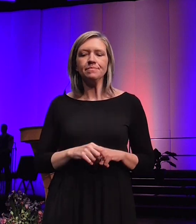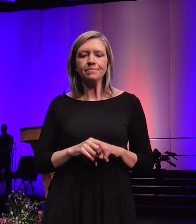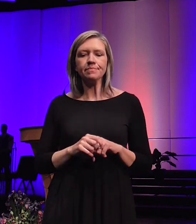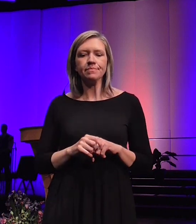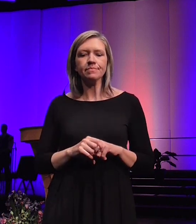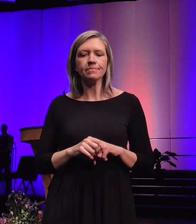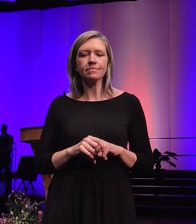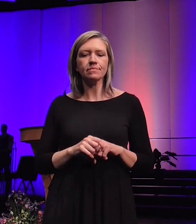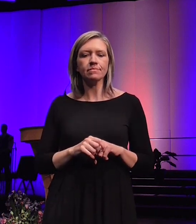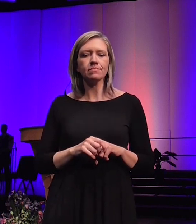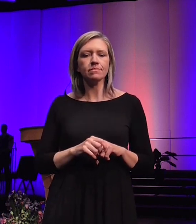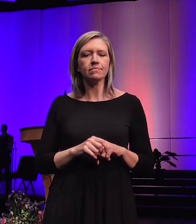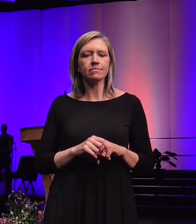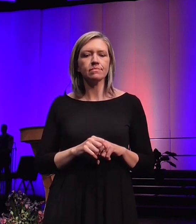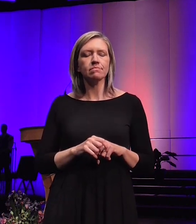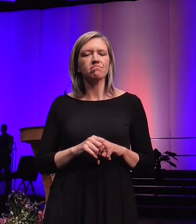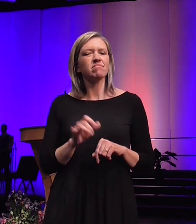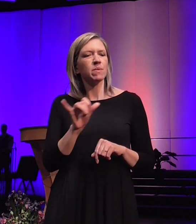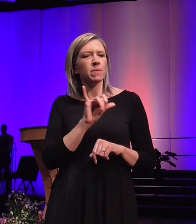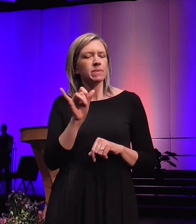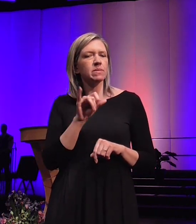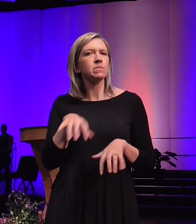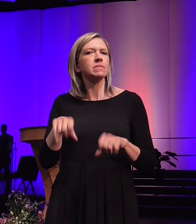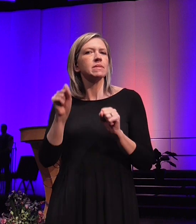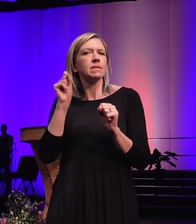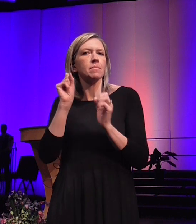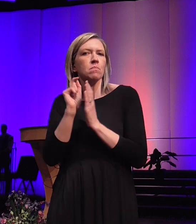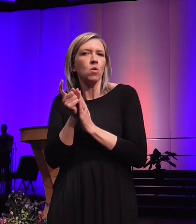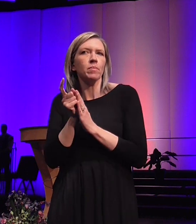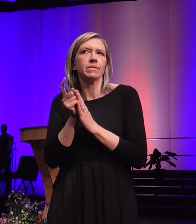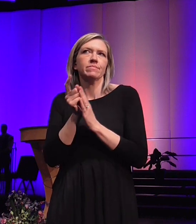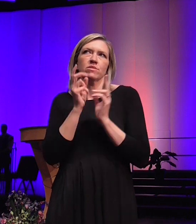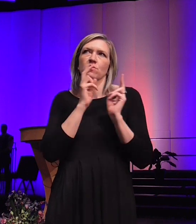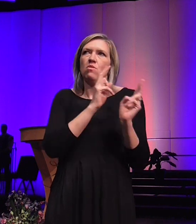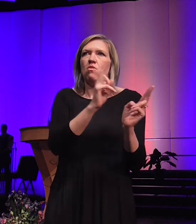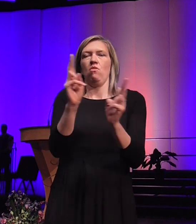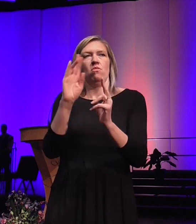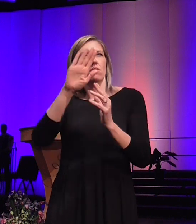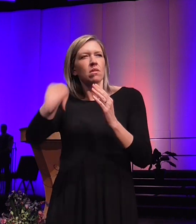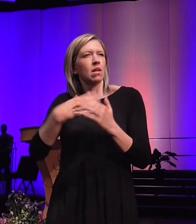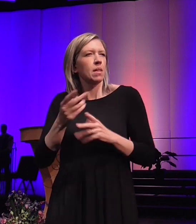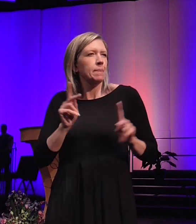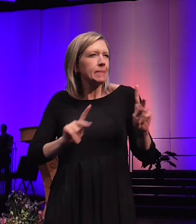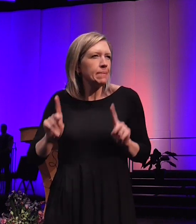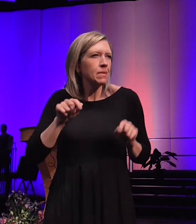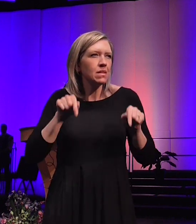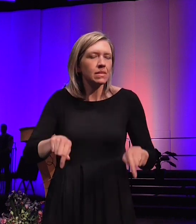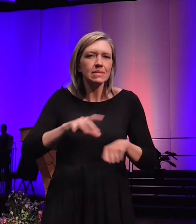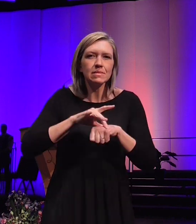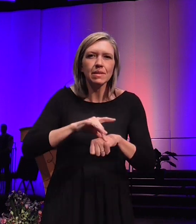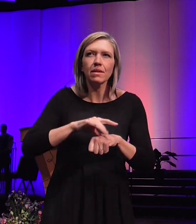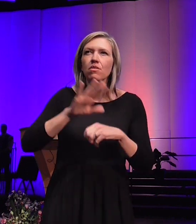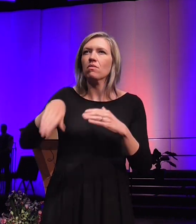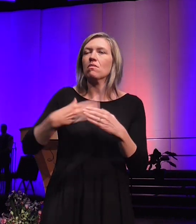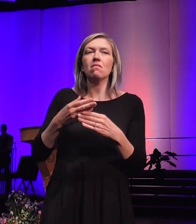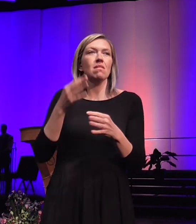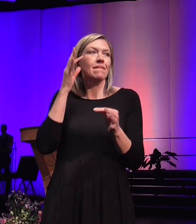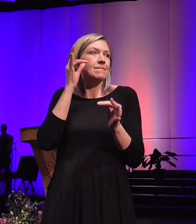And so we also take a moment to just honor all people on this planet, all faith